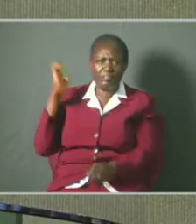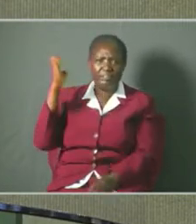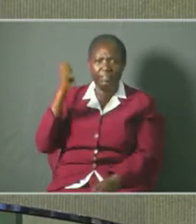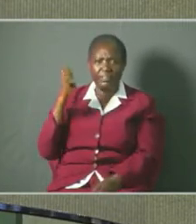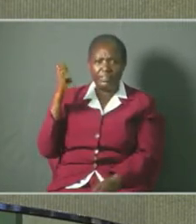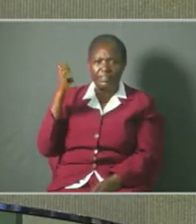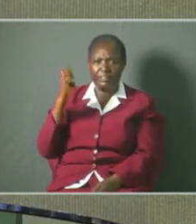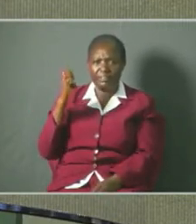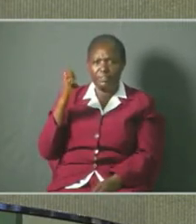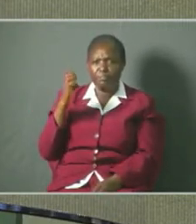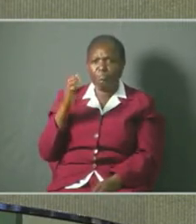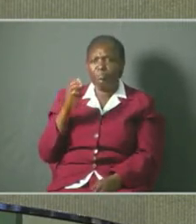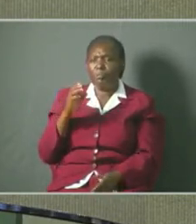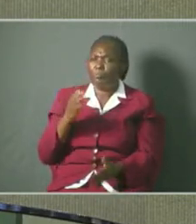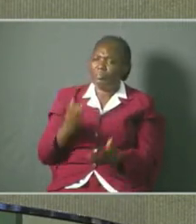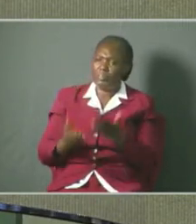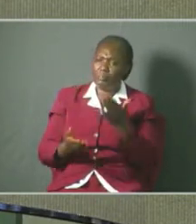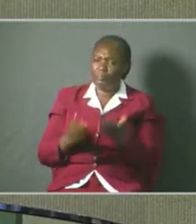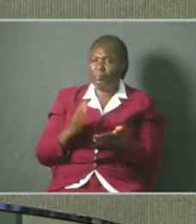be doubted by some.